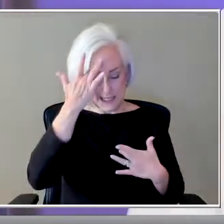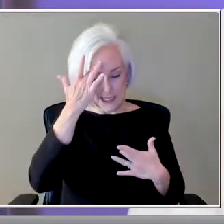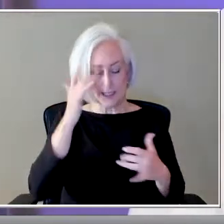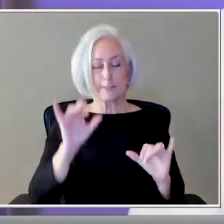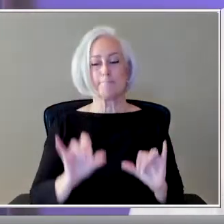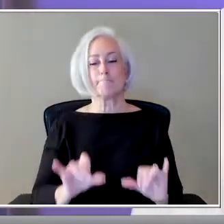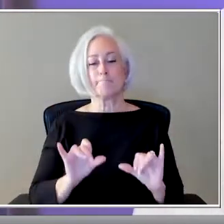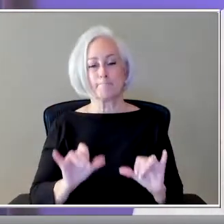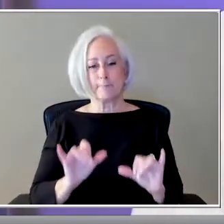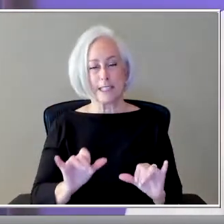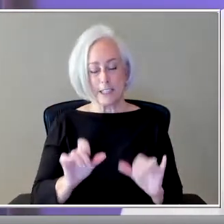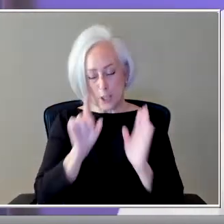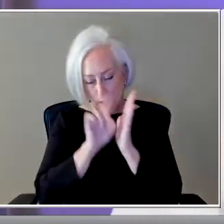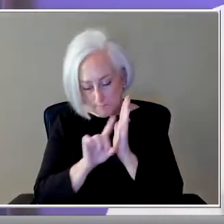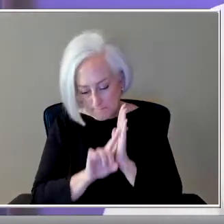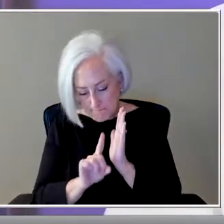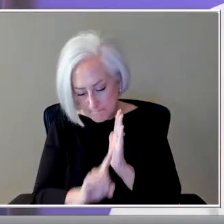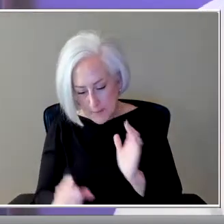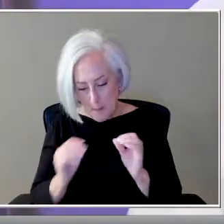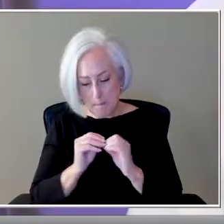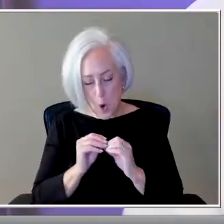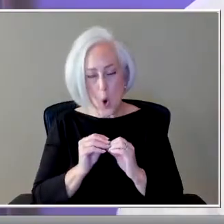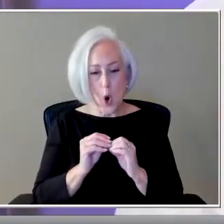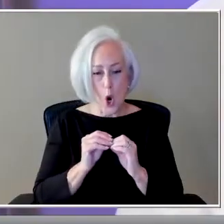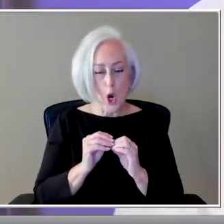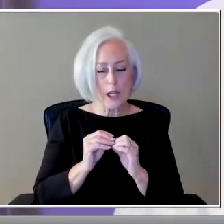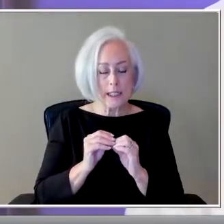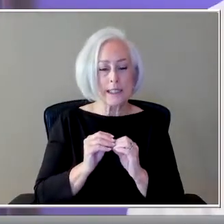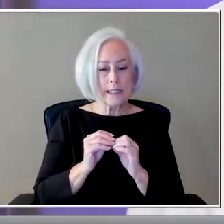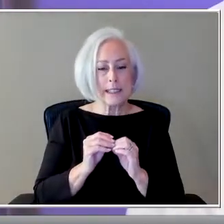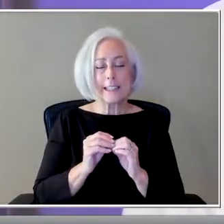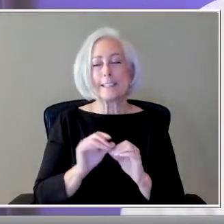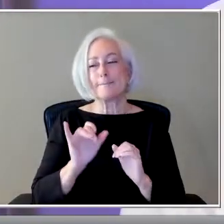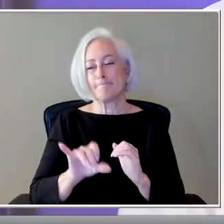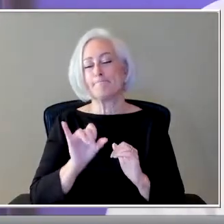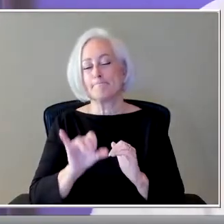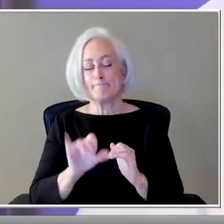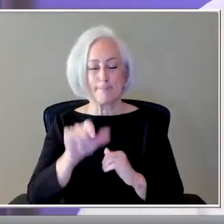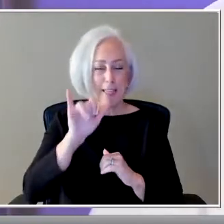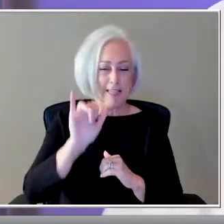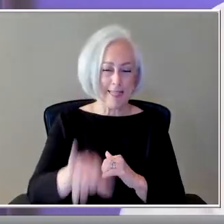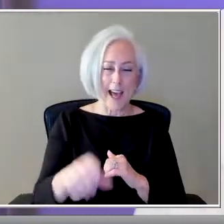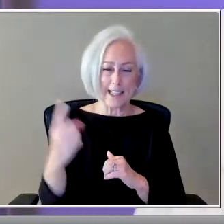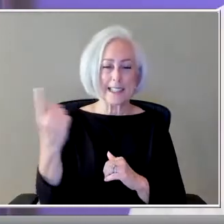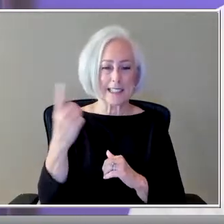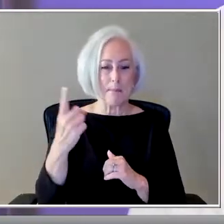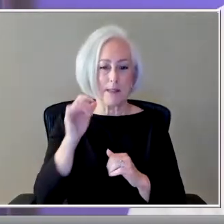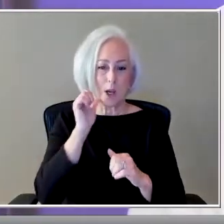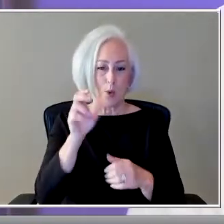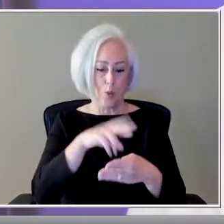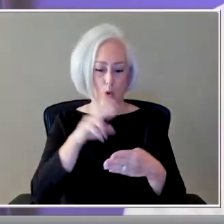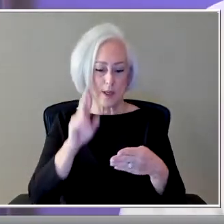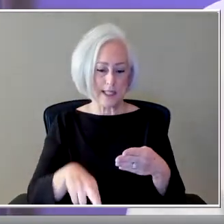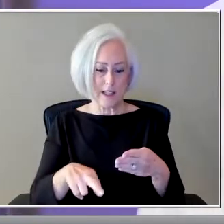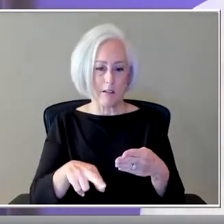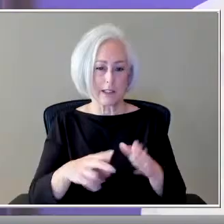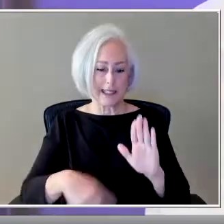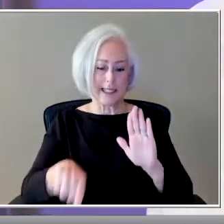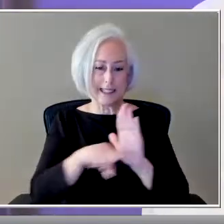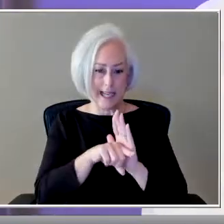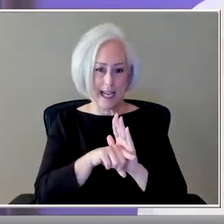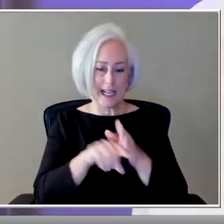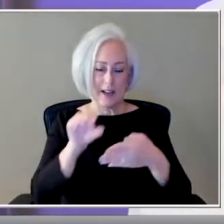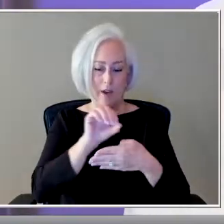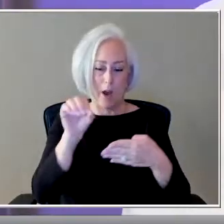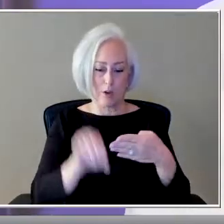little bit more digging, I was like, this is definitely something that would result in adverse pregnancy outcomes. Because